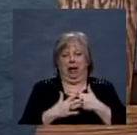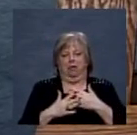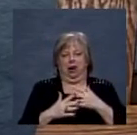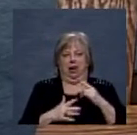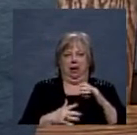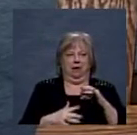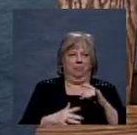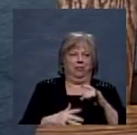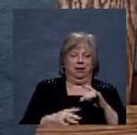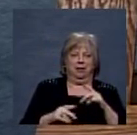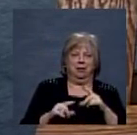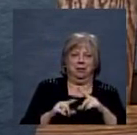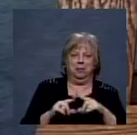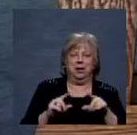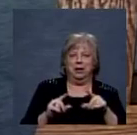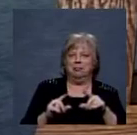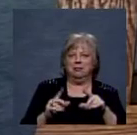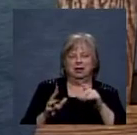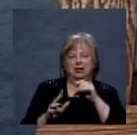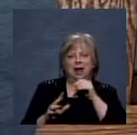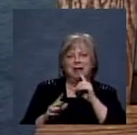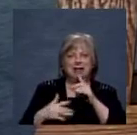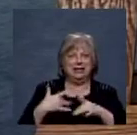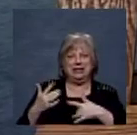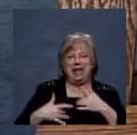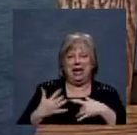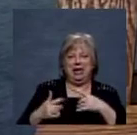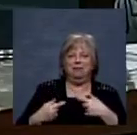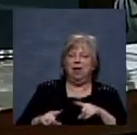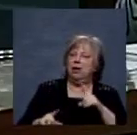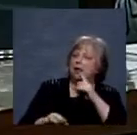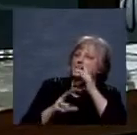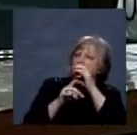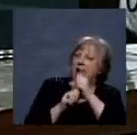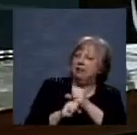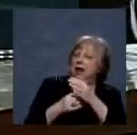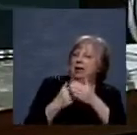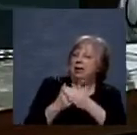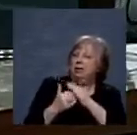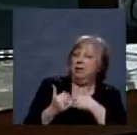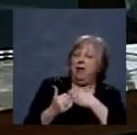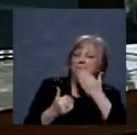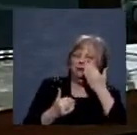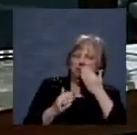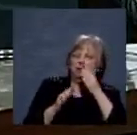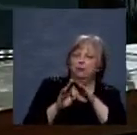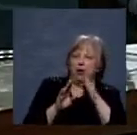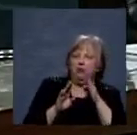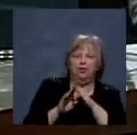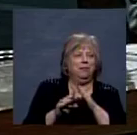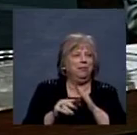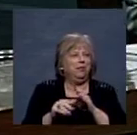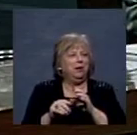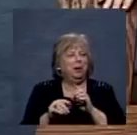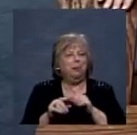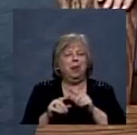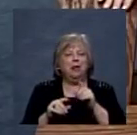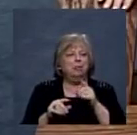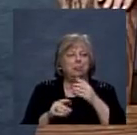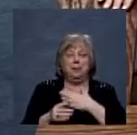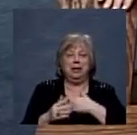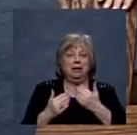running around, it's kind of a... It's pretty fascinating. It's an exciting event. Right by my front step. But certainly contact a beekeeper. I actually live in your area, so please